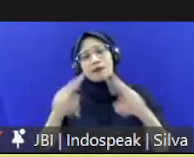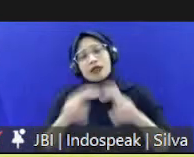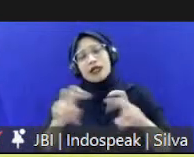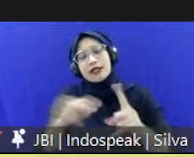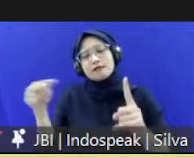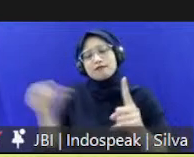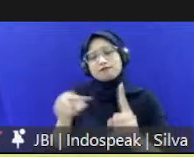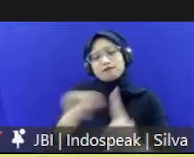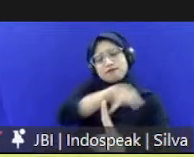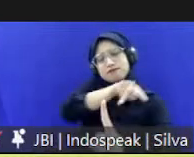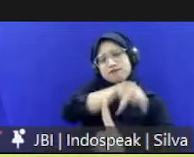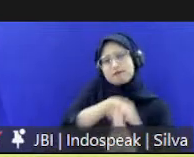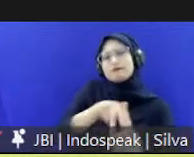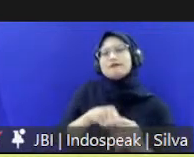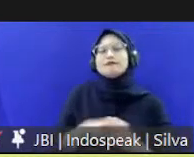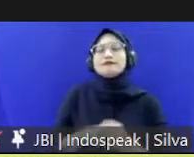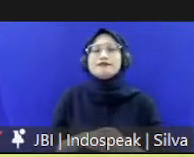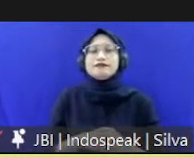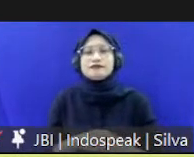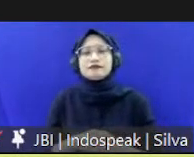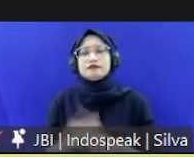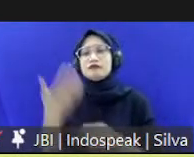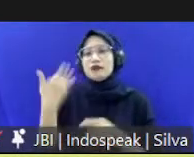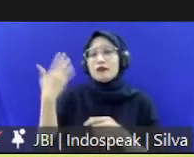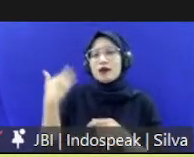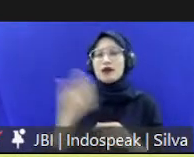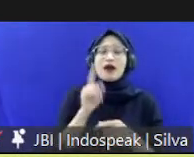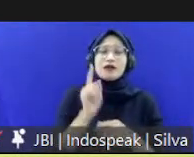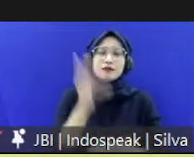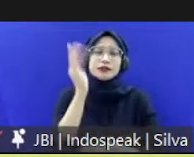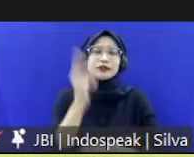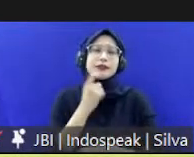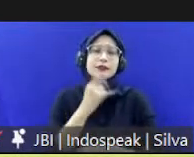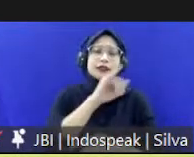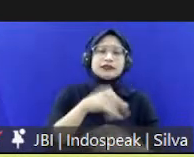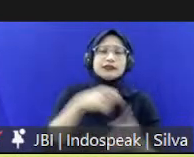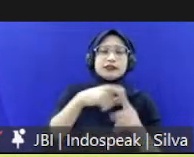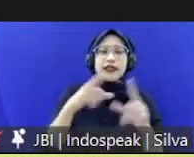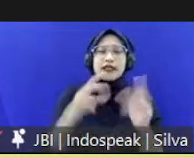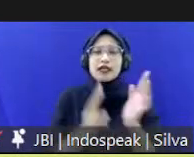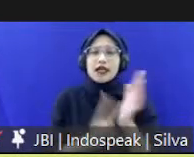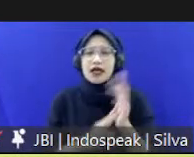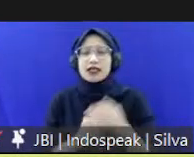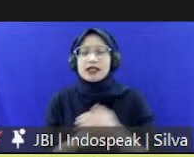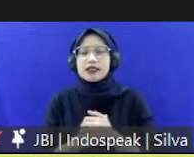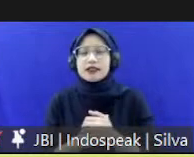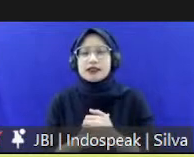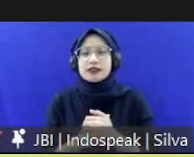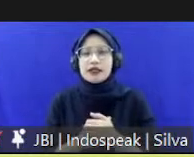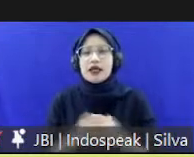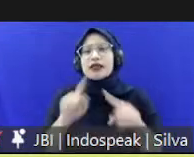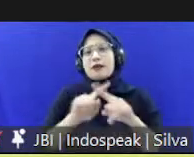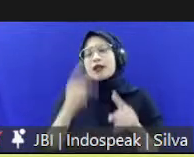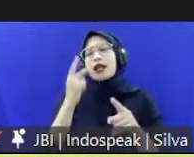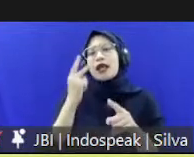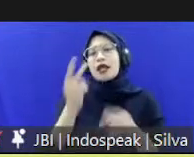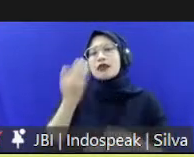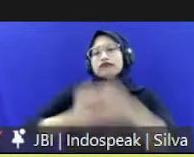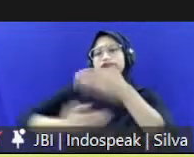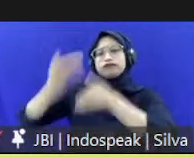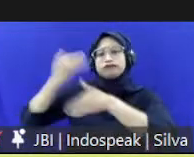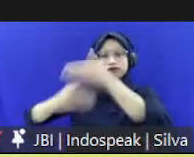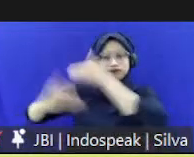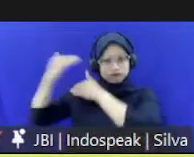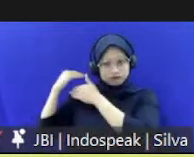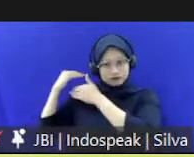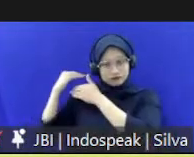lot in the last couple of days about JKN and the scale up. But just to go to a bit of ancient history, if I may,